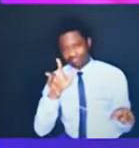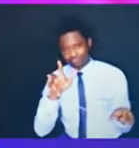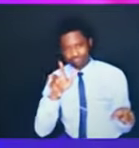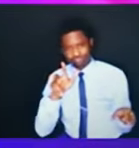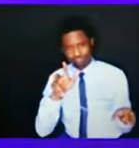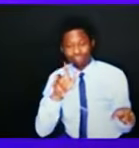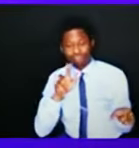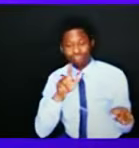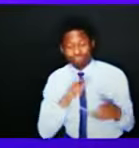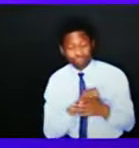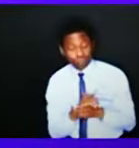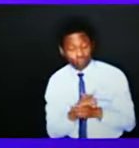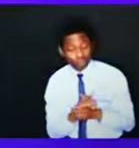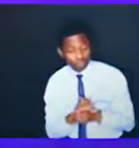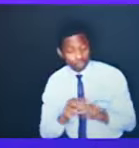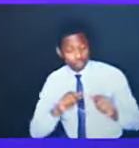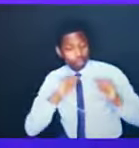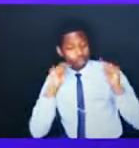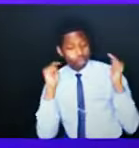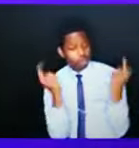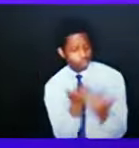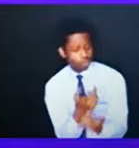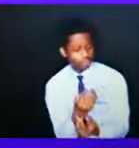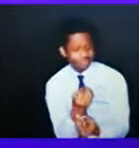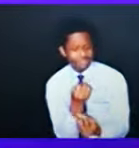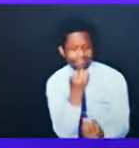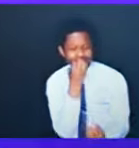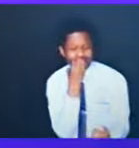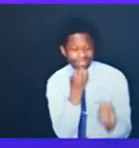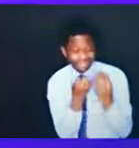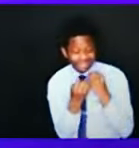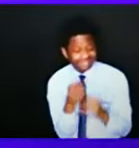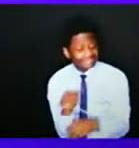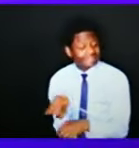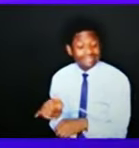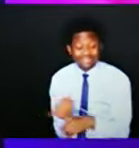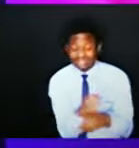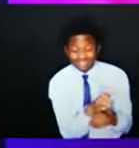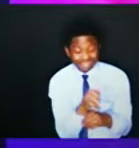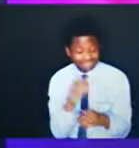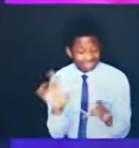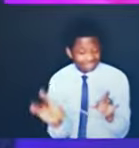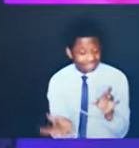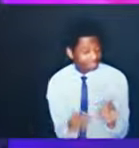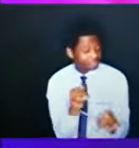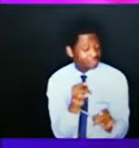Now verse 3. They all ate the same spiritual food.